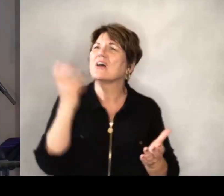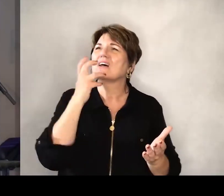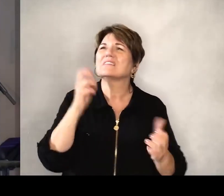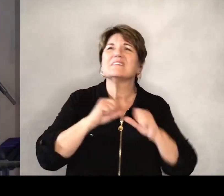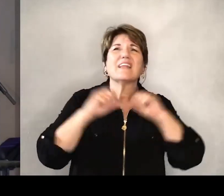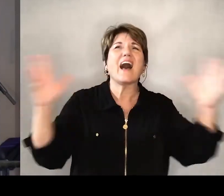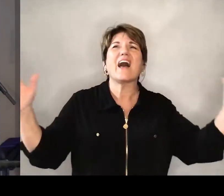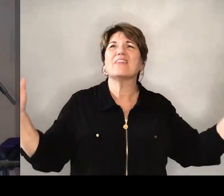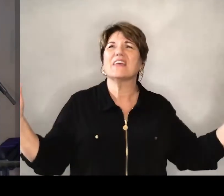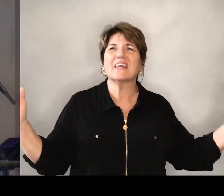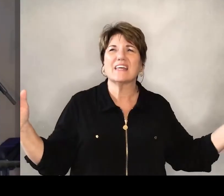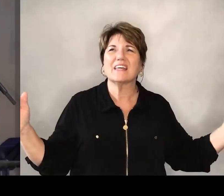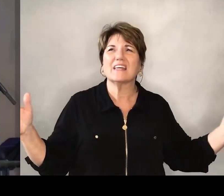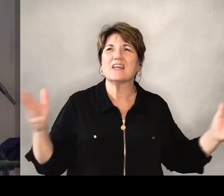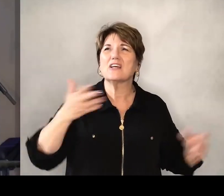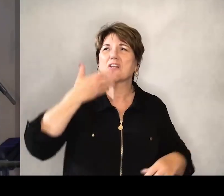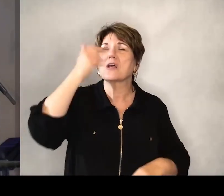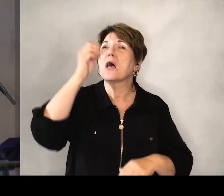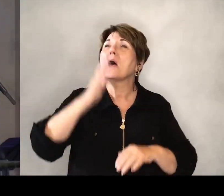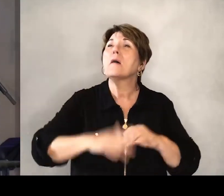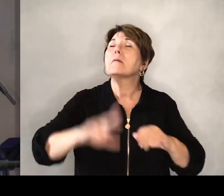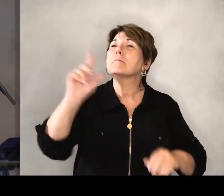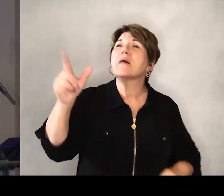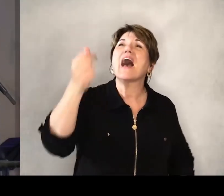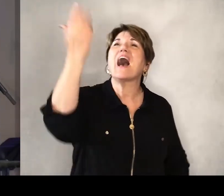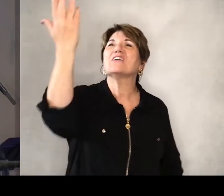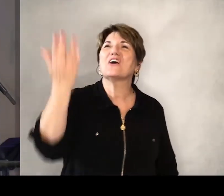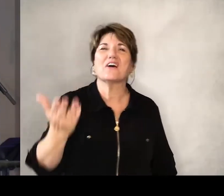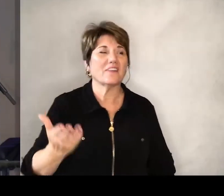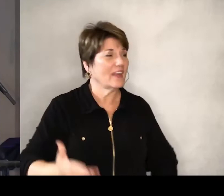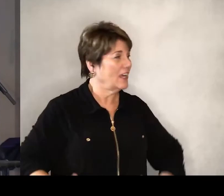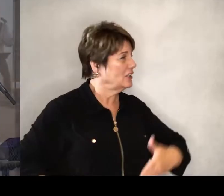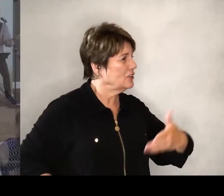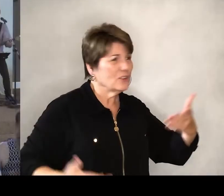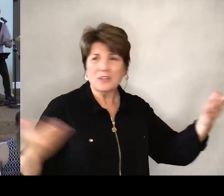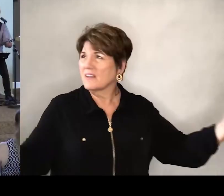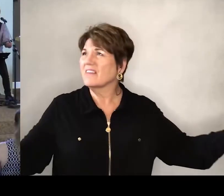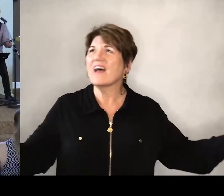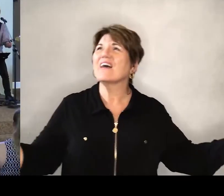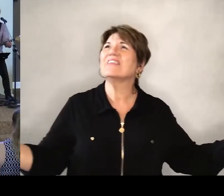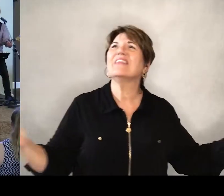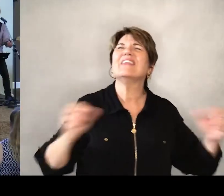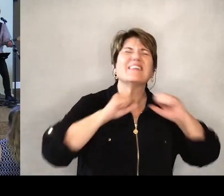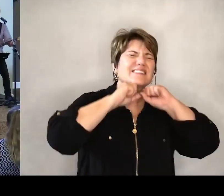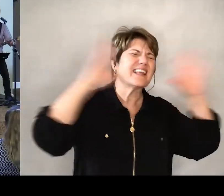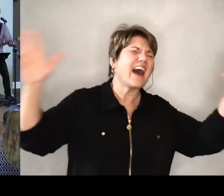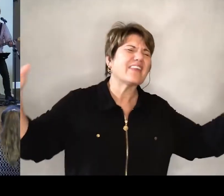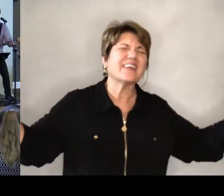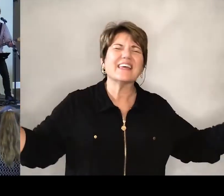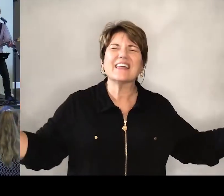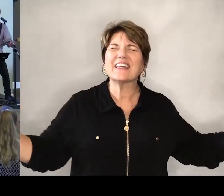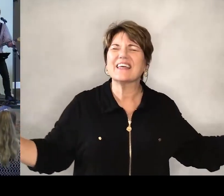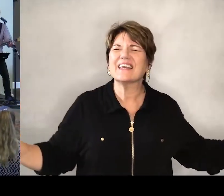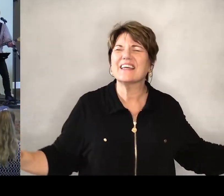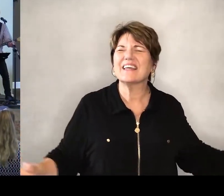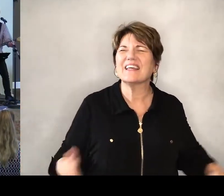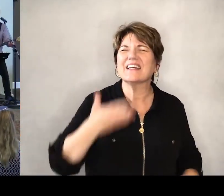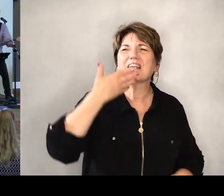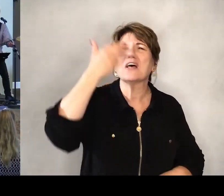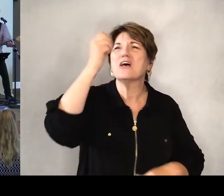Oh, there's nothing better than you. There's